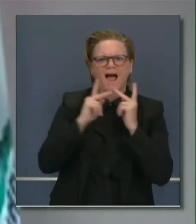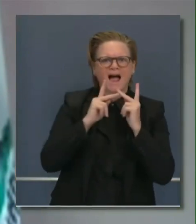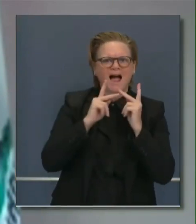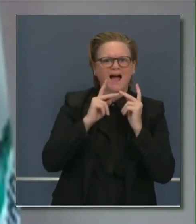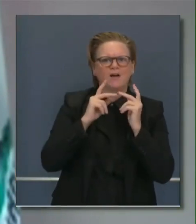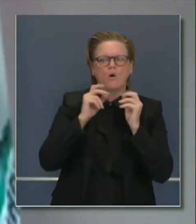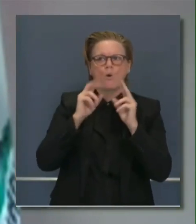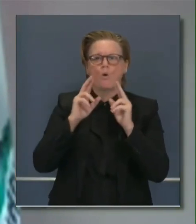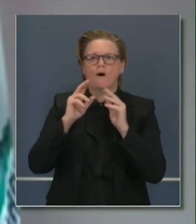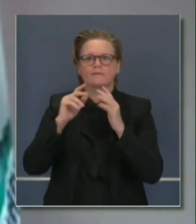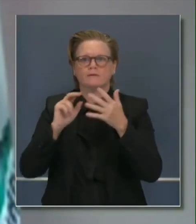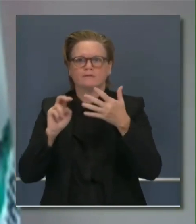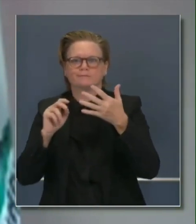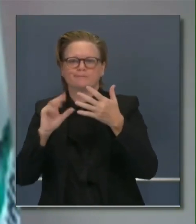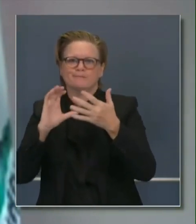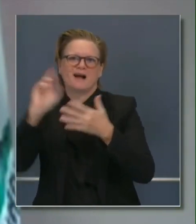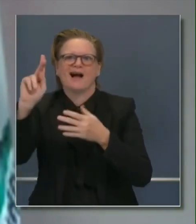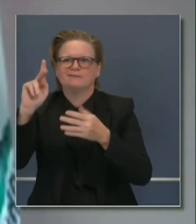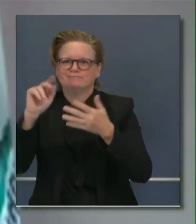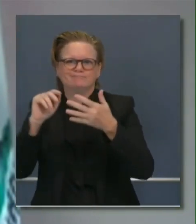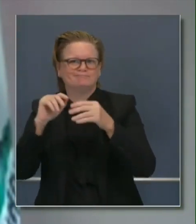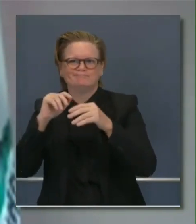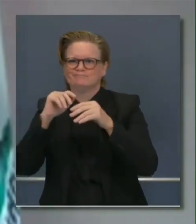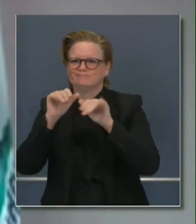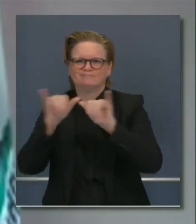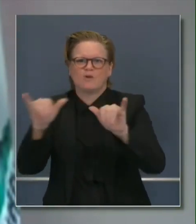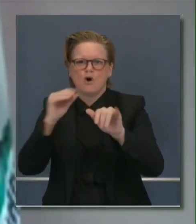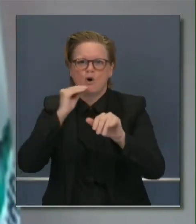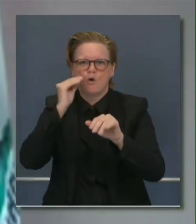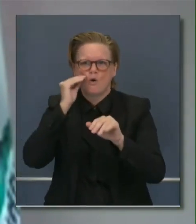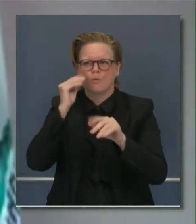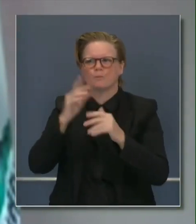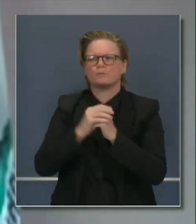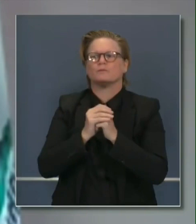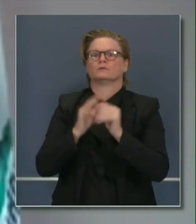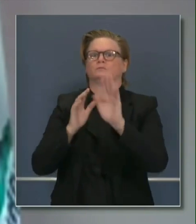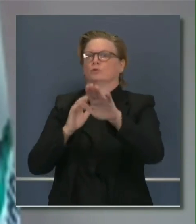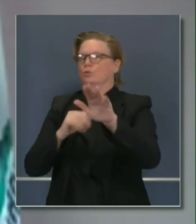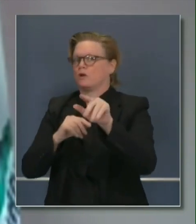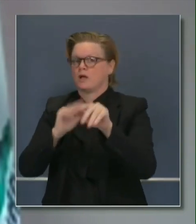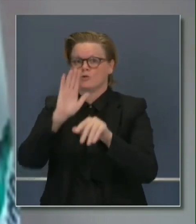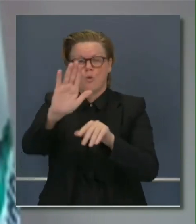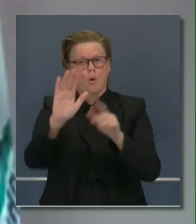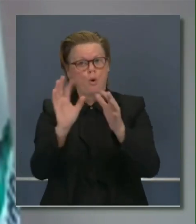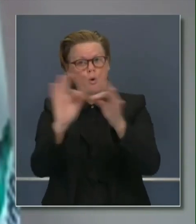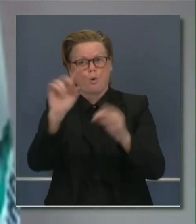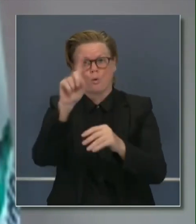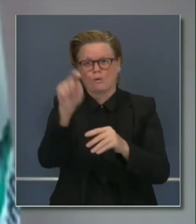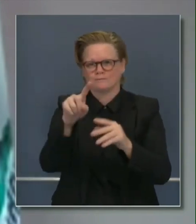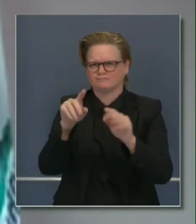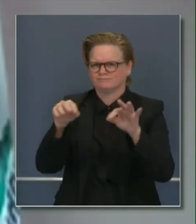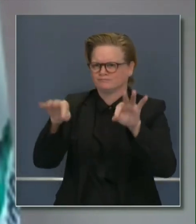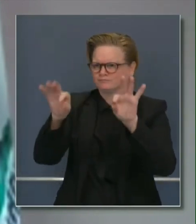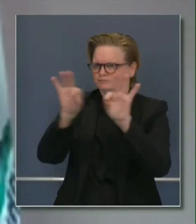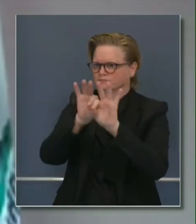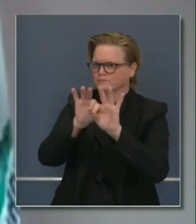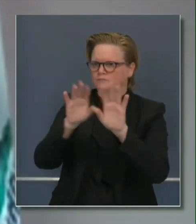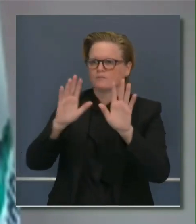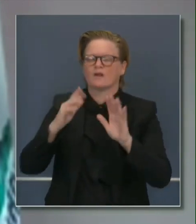a chance to clarify this. This is an important point. I hope that all listeners can understand